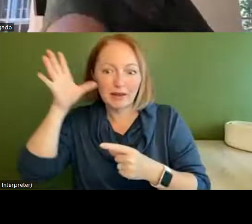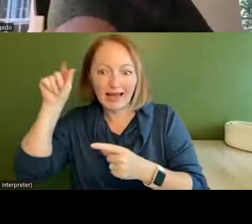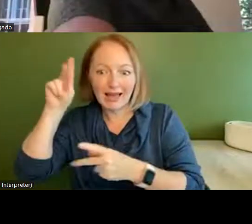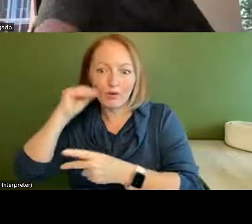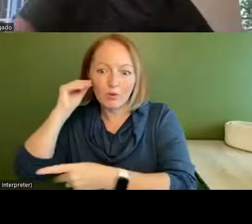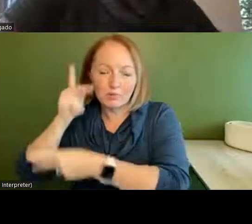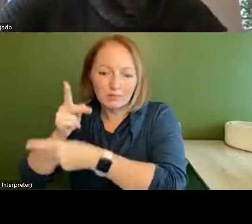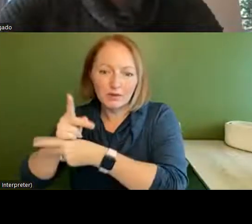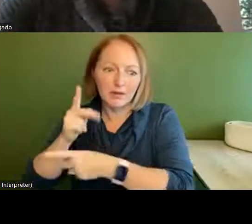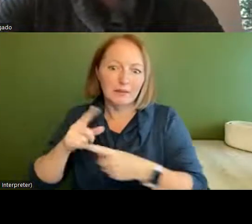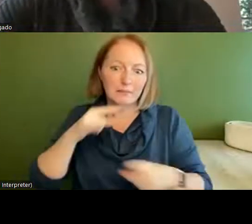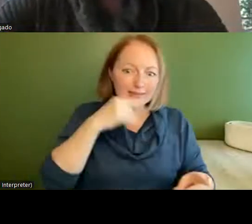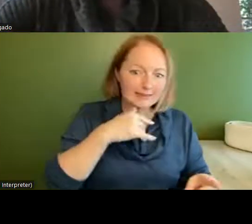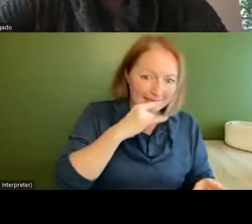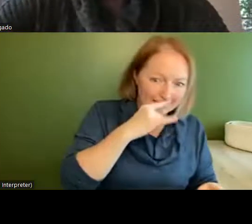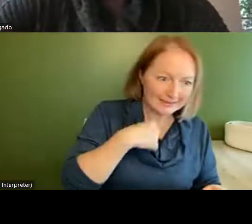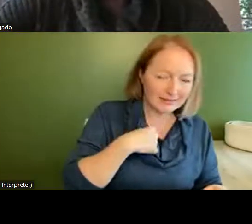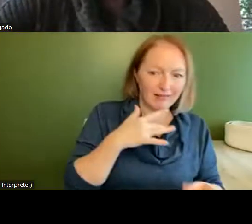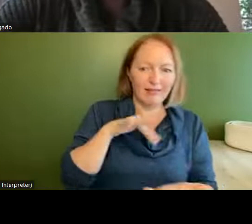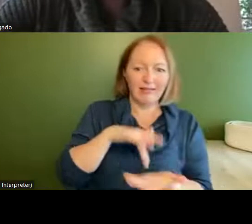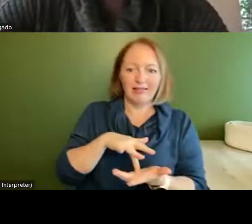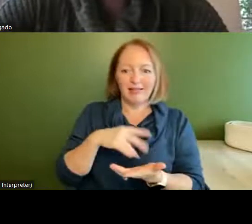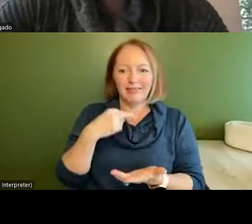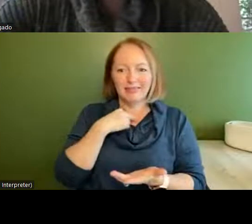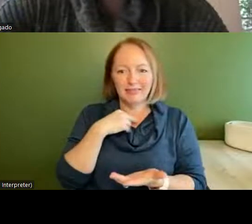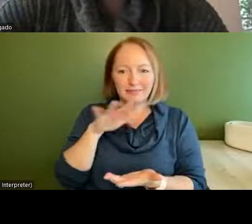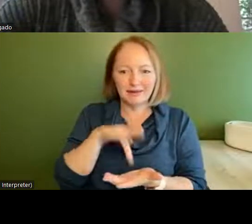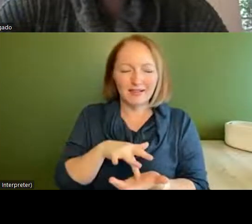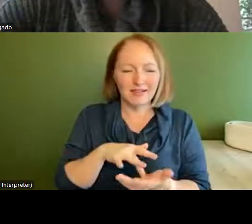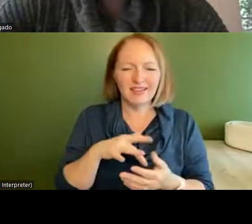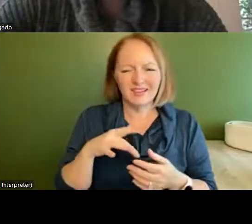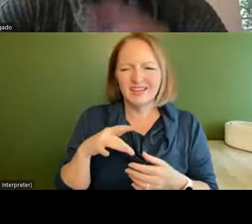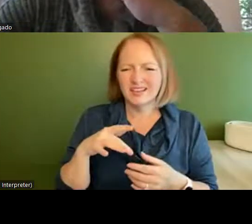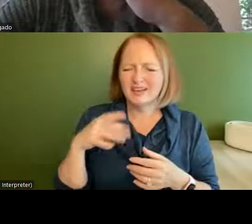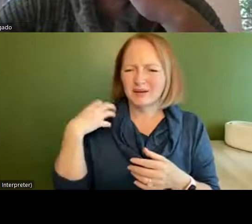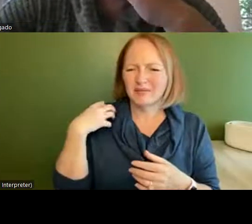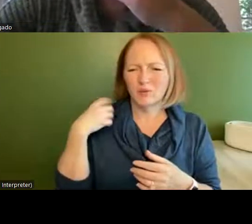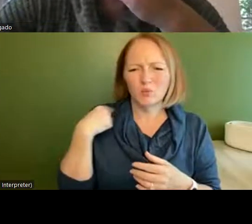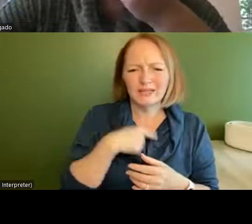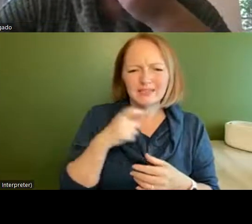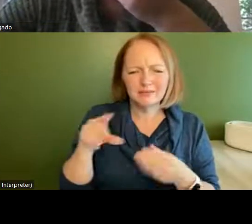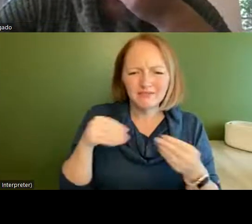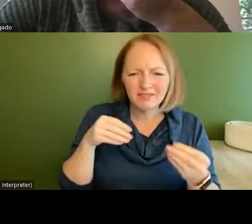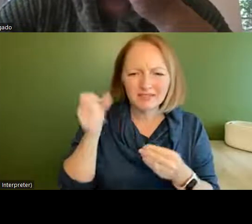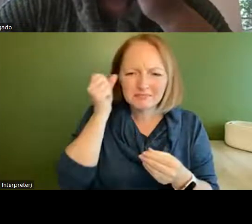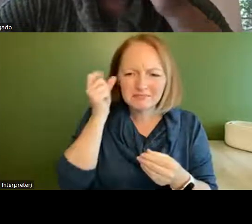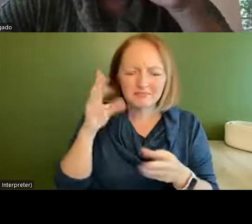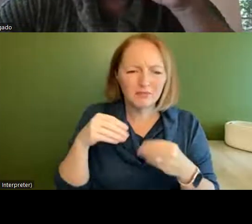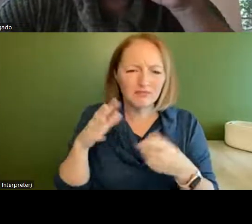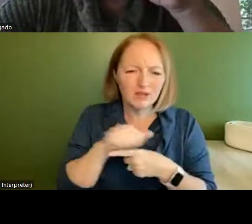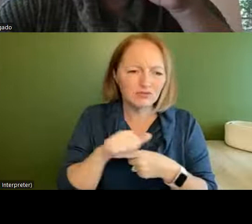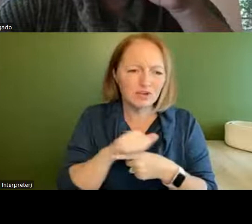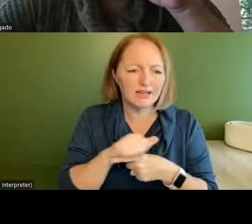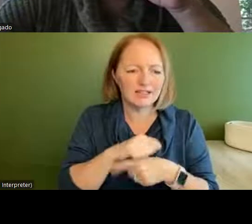care for, as well as younger children. So as employers, we need to be flexible. We need to be understanding, provide training